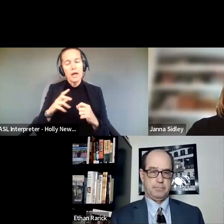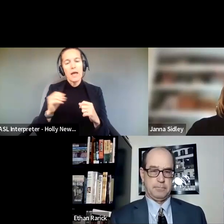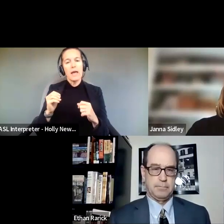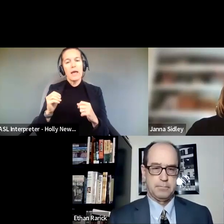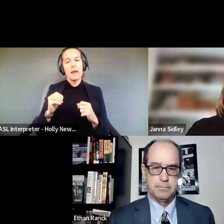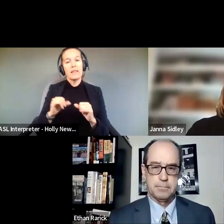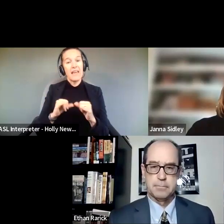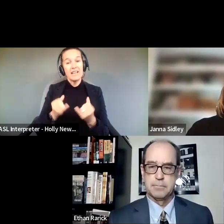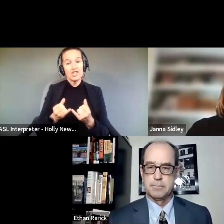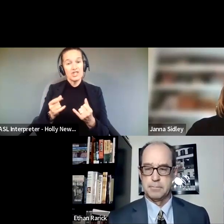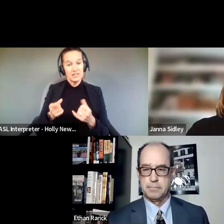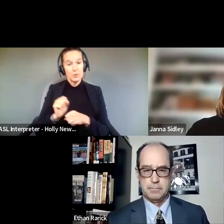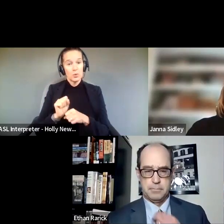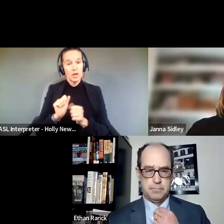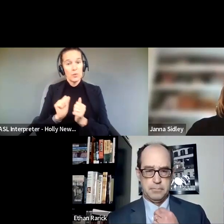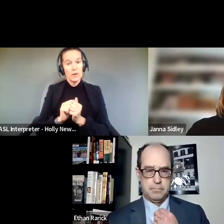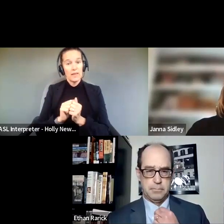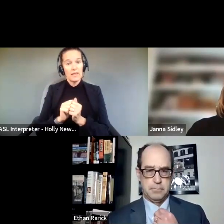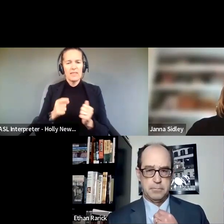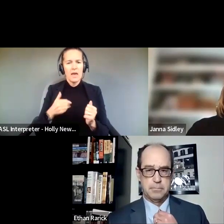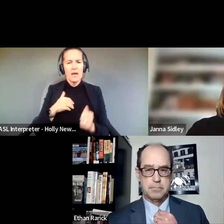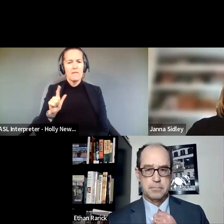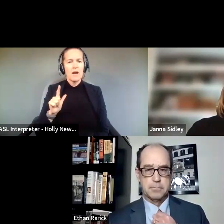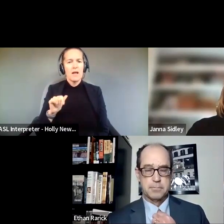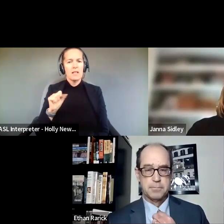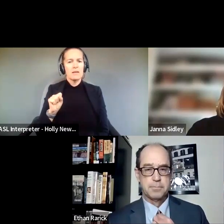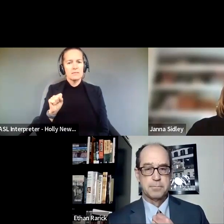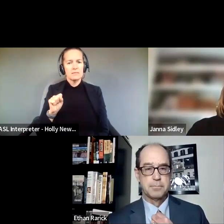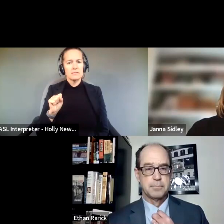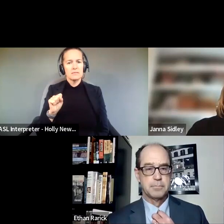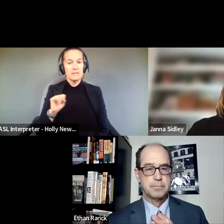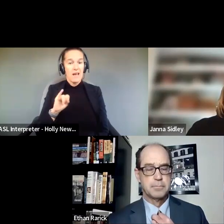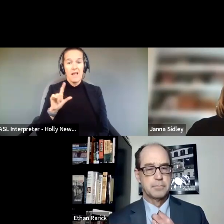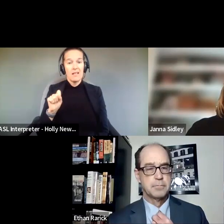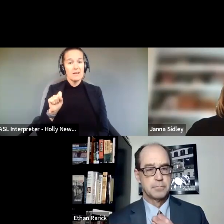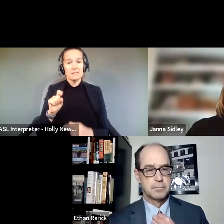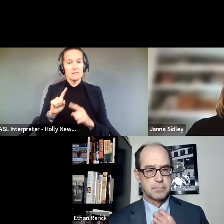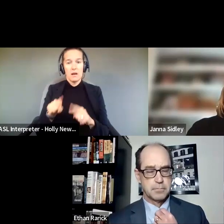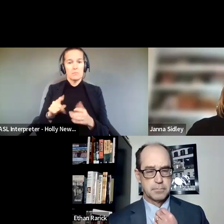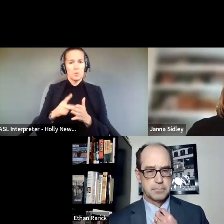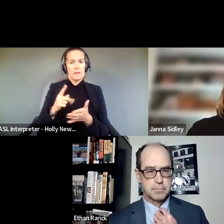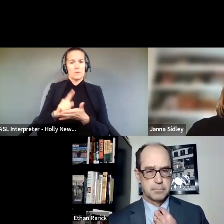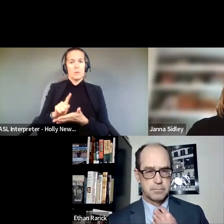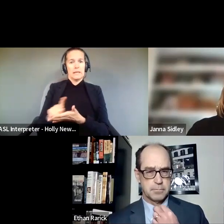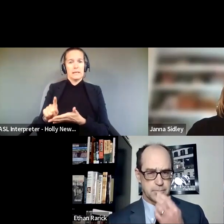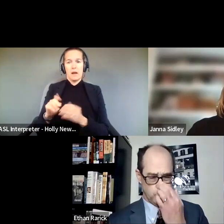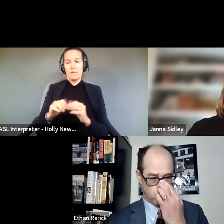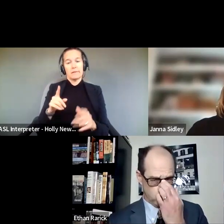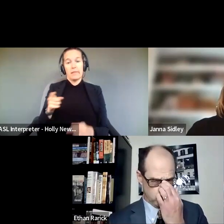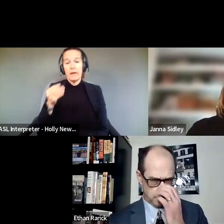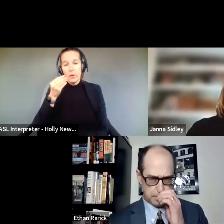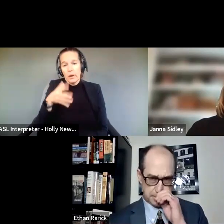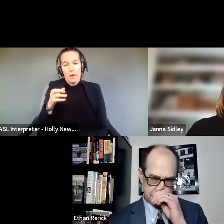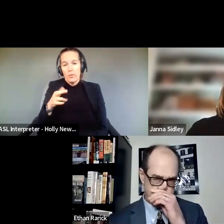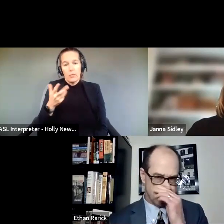she's working with has got an ILS that comes twice a week, and obviously they don't care or won't